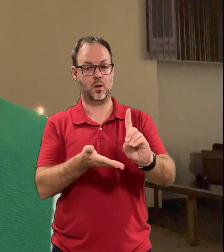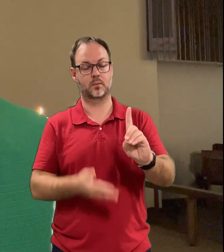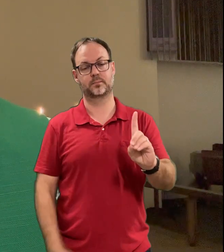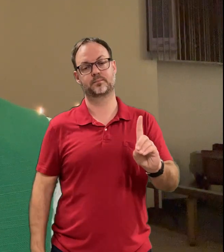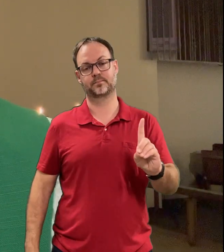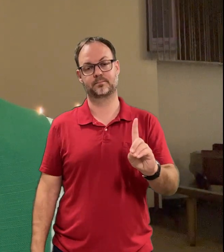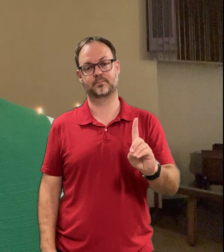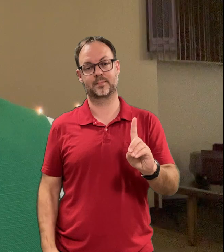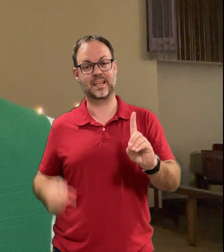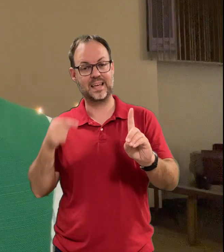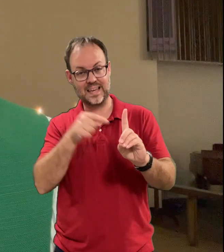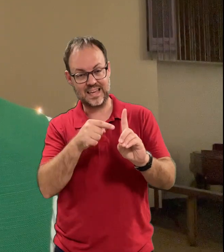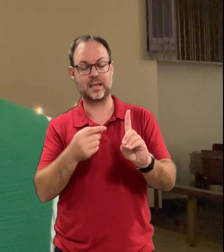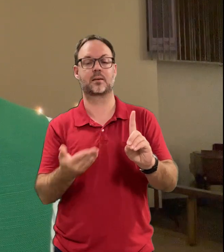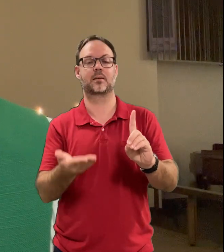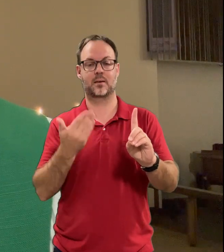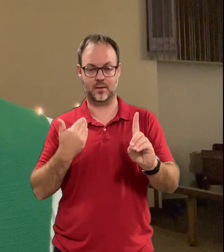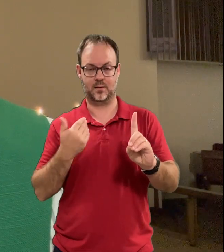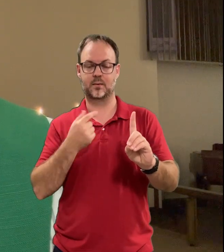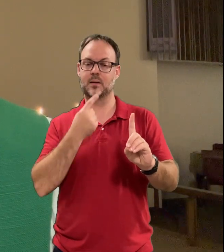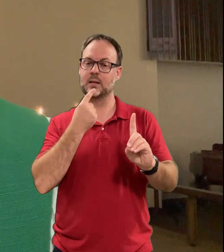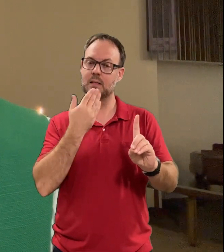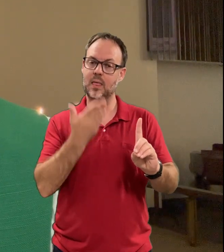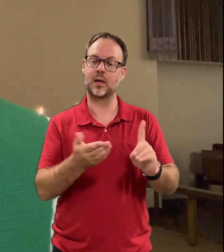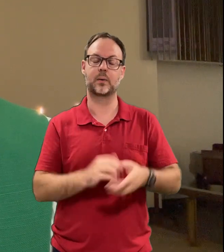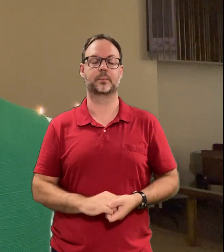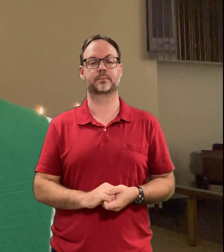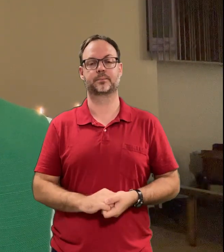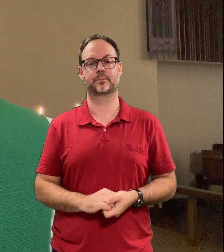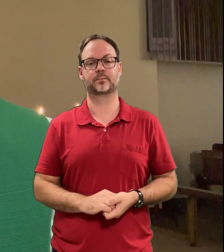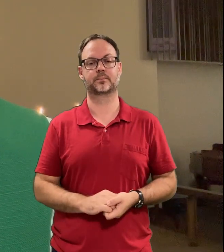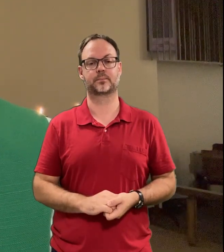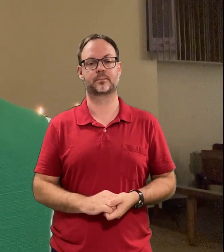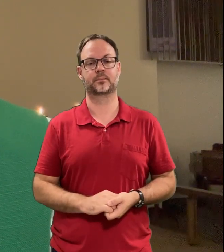one who did return to thank and praise Him.